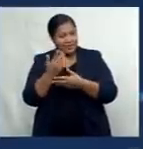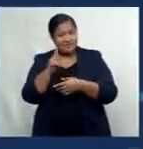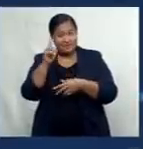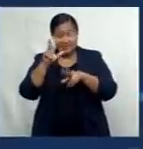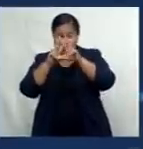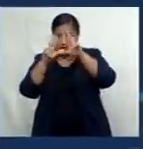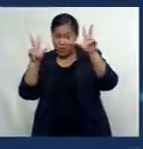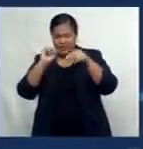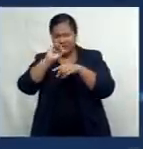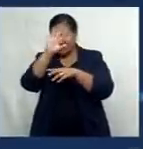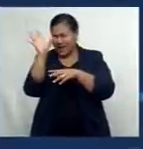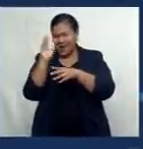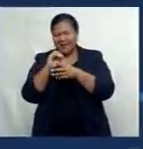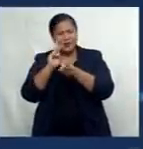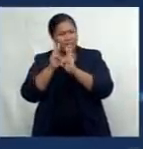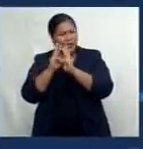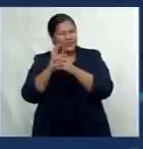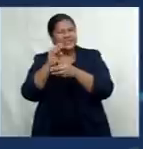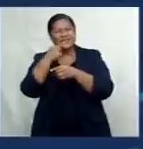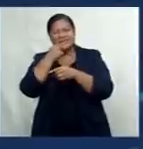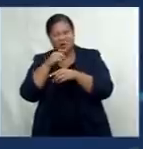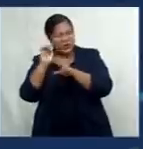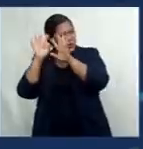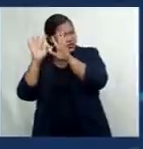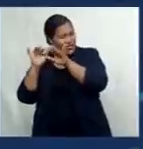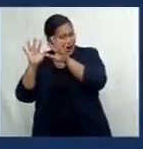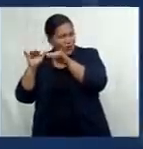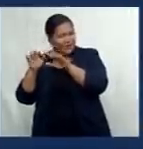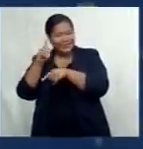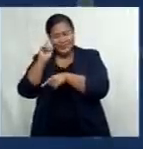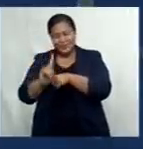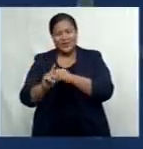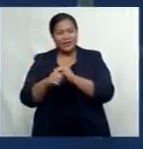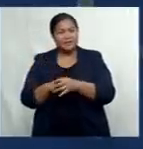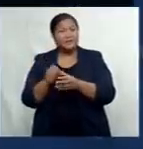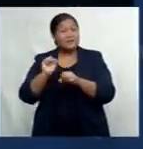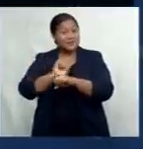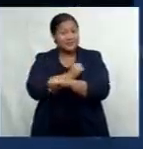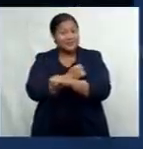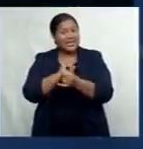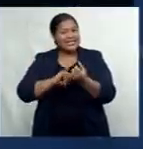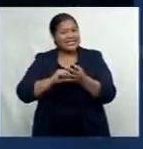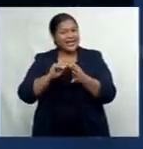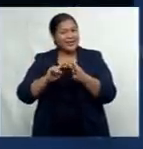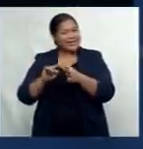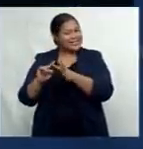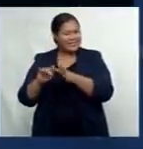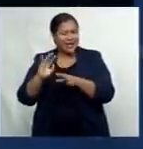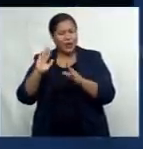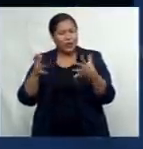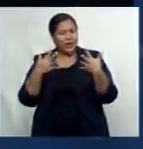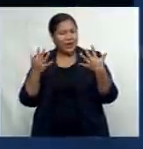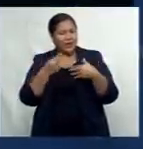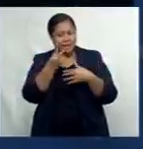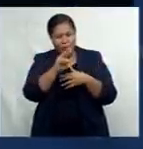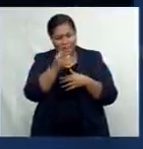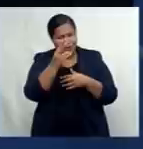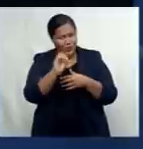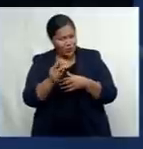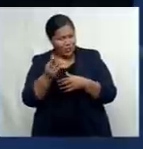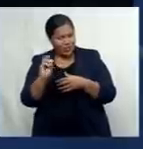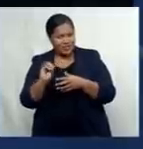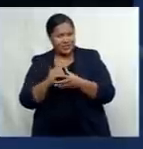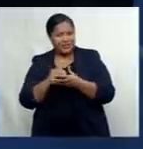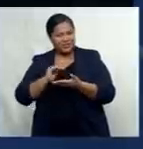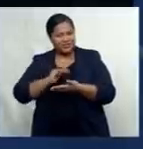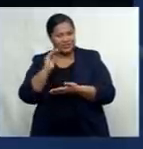north, fine apart from a few isolated showers today. At sea, southeast winds 20 to 30 knots, gusting